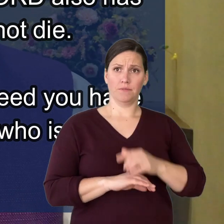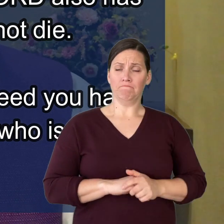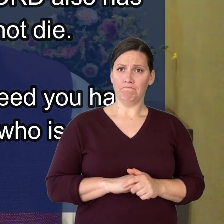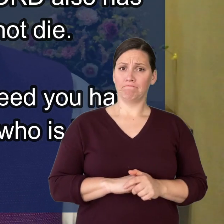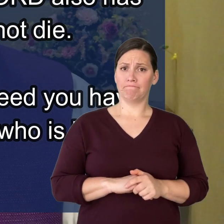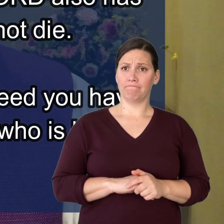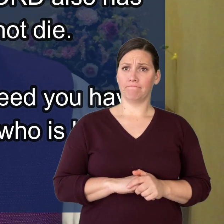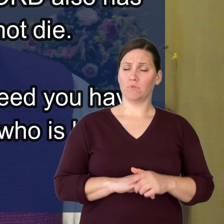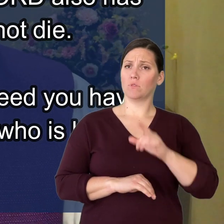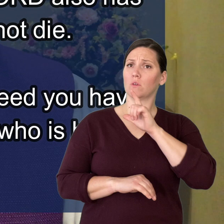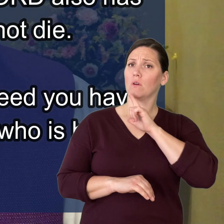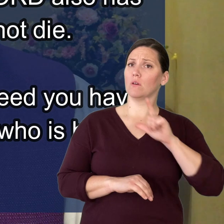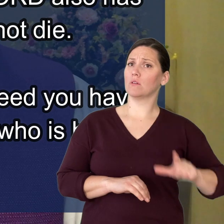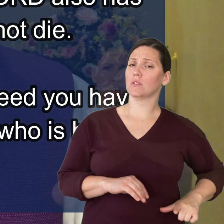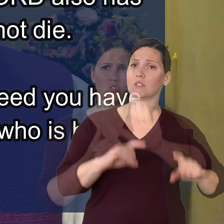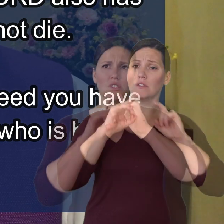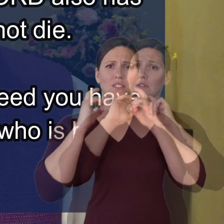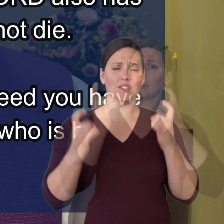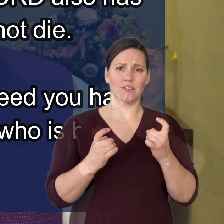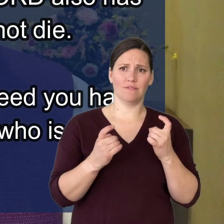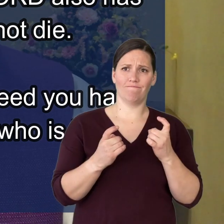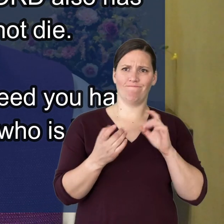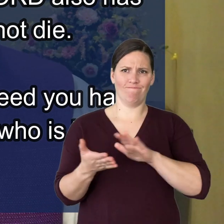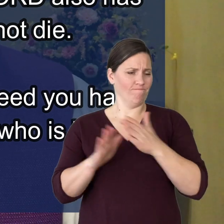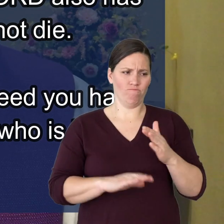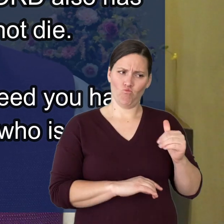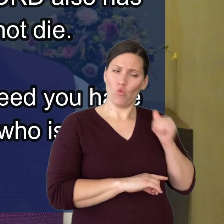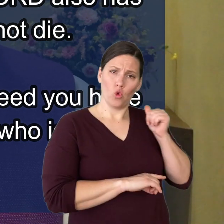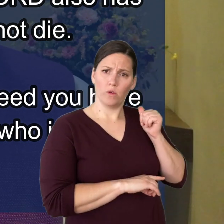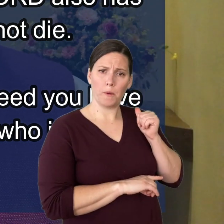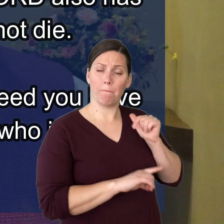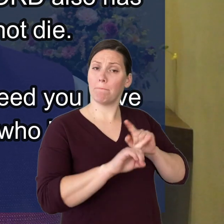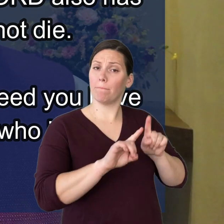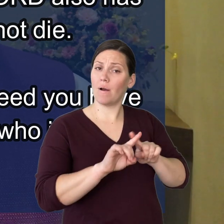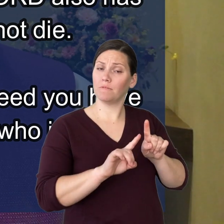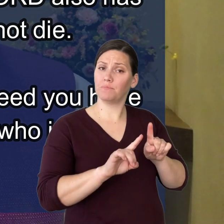"The Lord also has put away your sin. You shall not die.